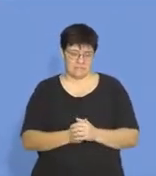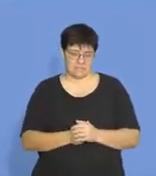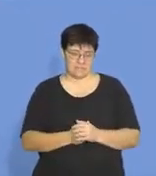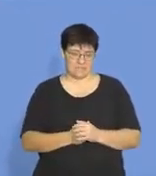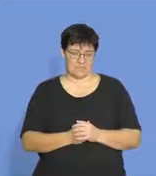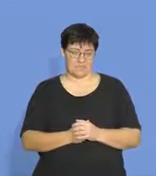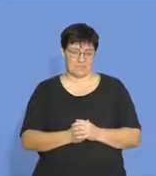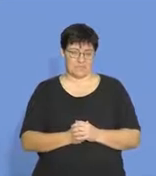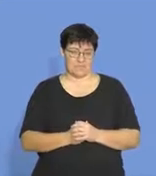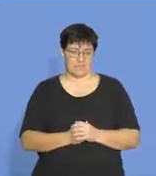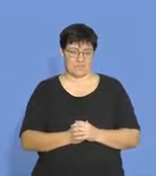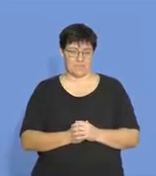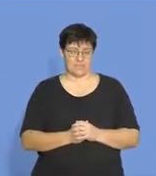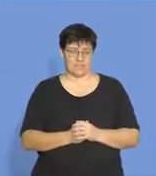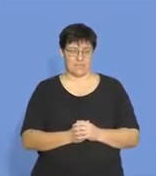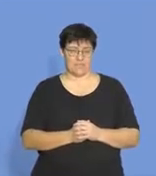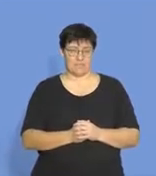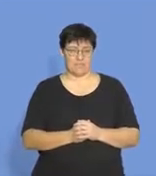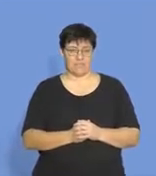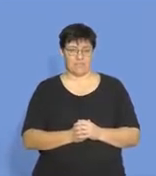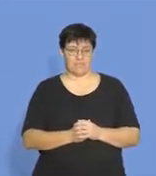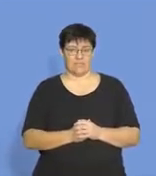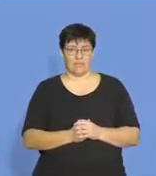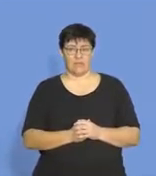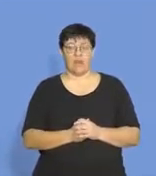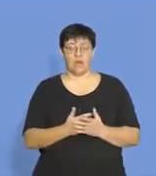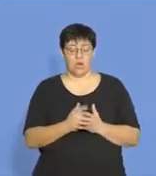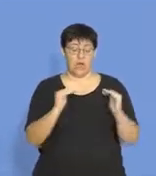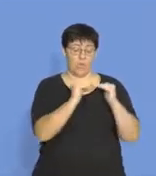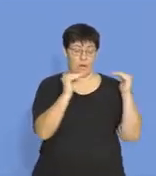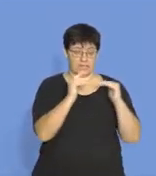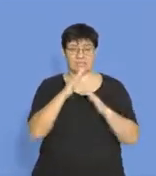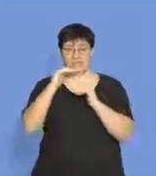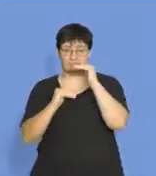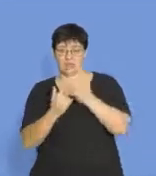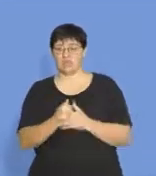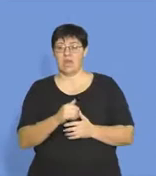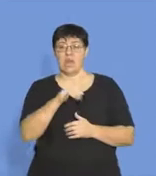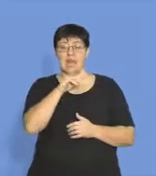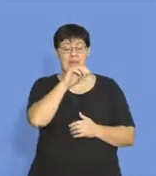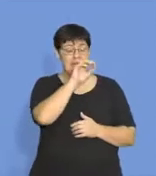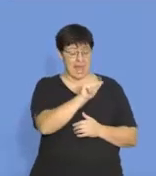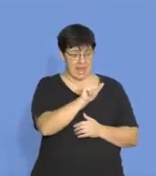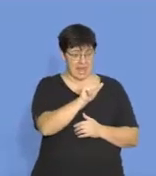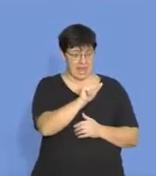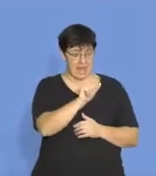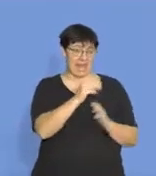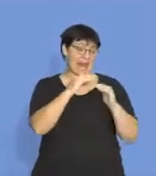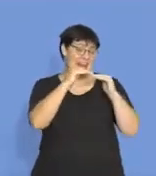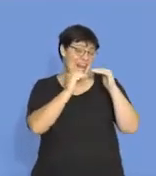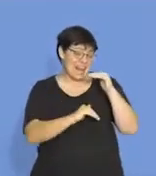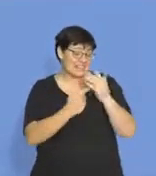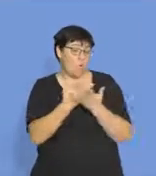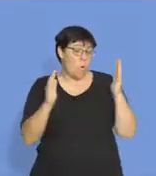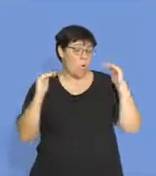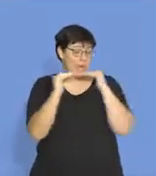thing. Now, equality and inequality now, if I have A is less or equal